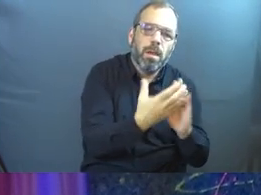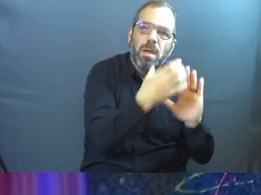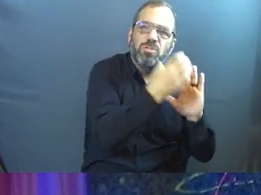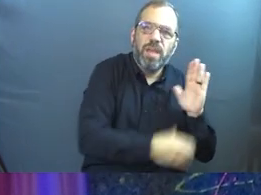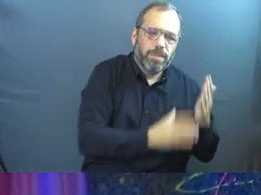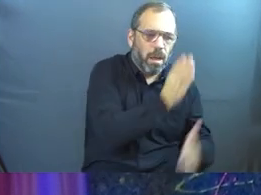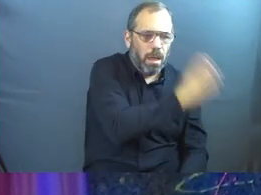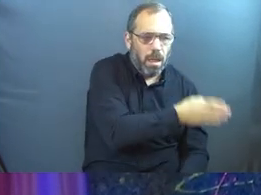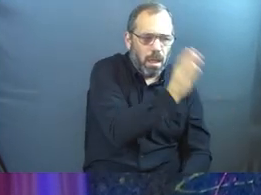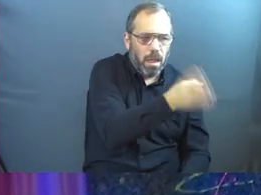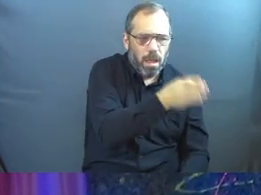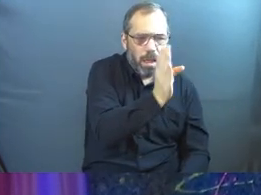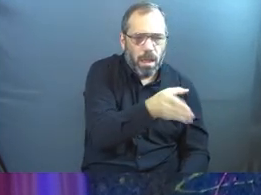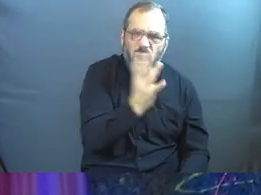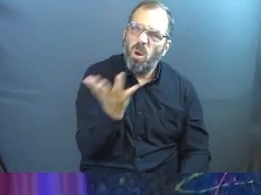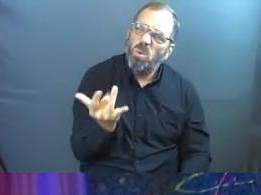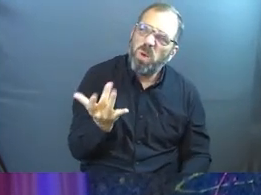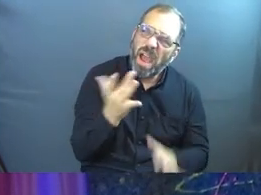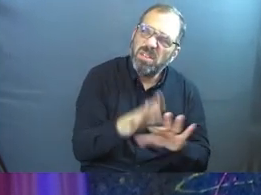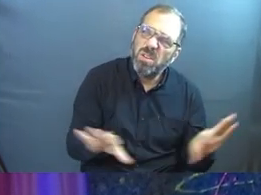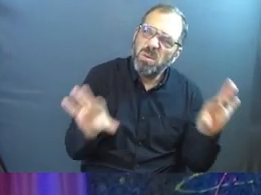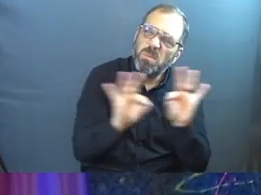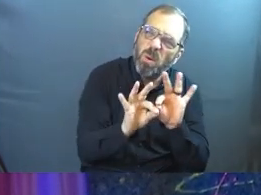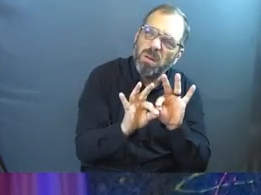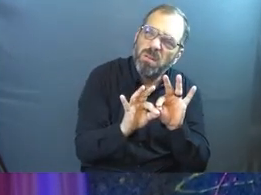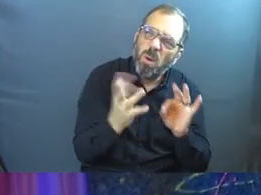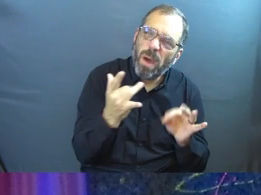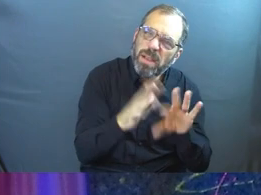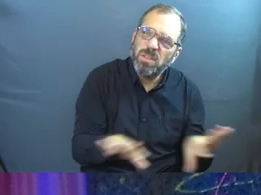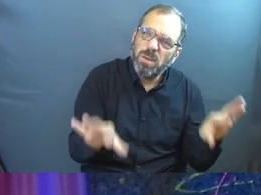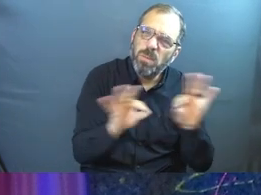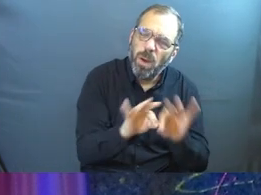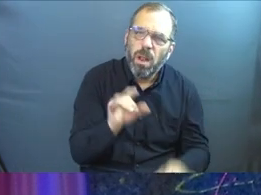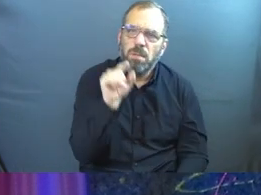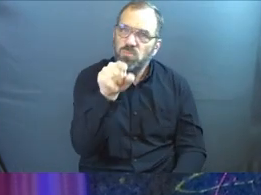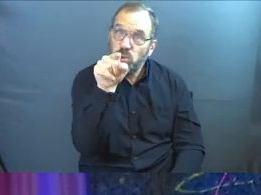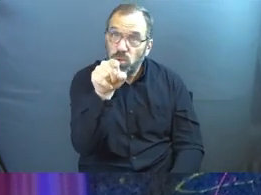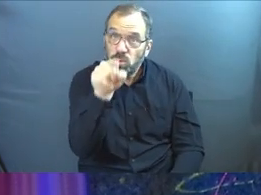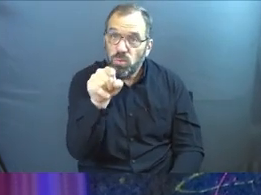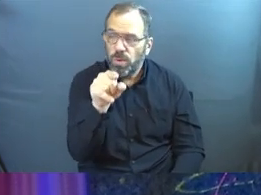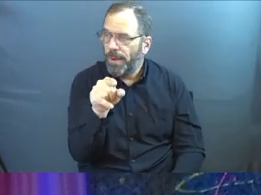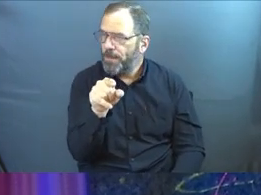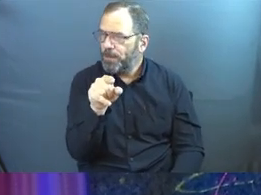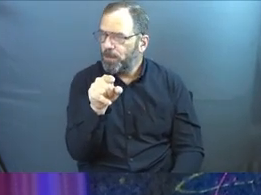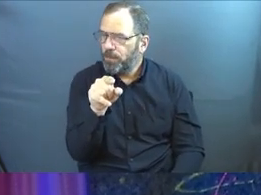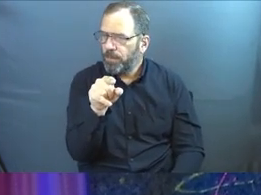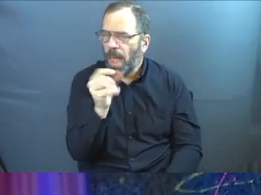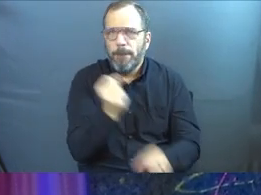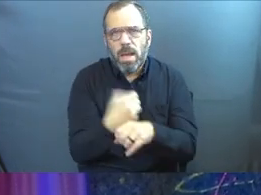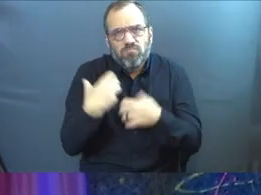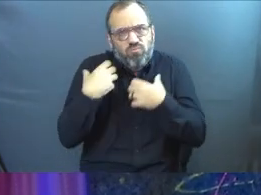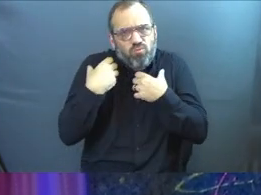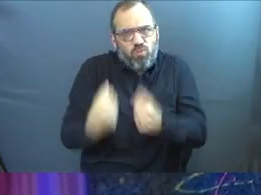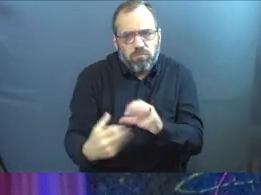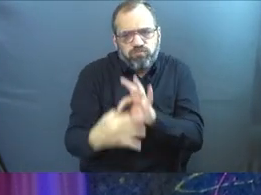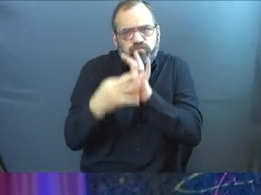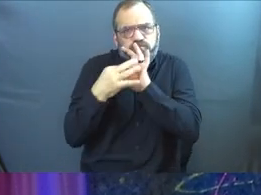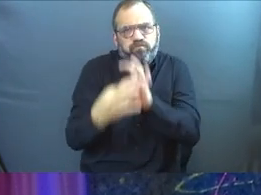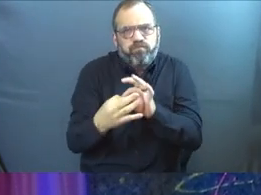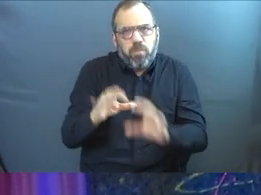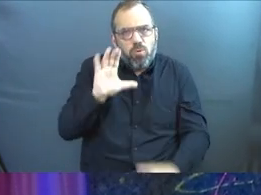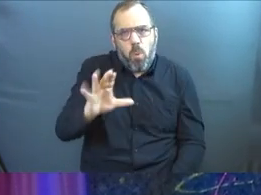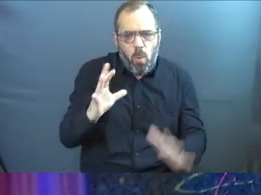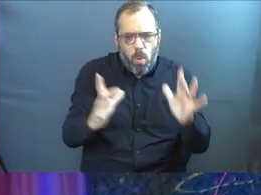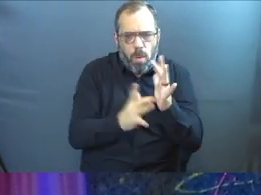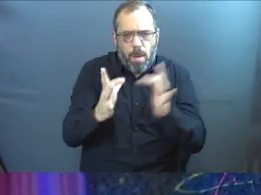by chapter and verse by verse. Now, why is that important? Because it gives you a chance to form a stronger relationship with